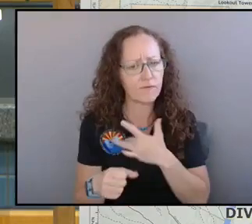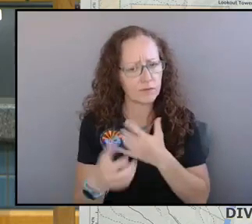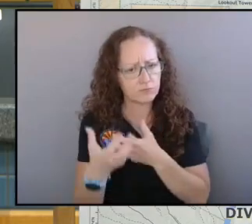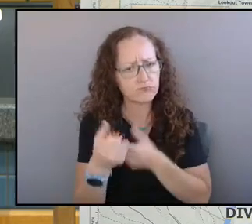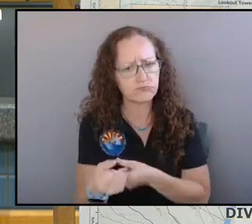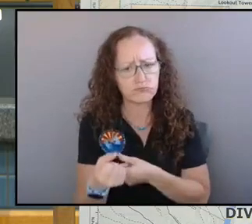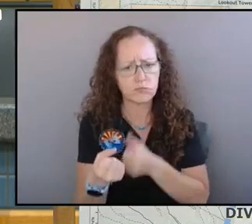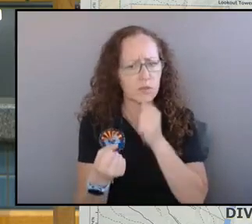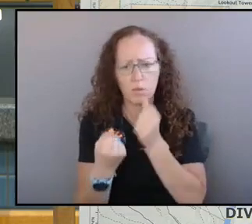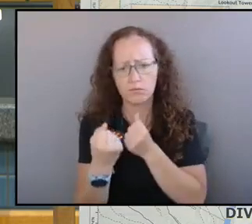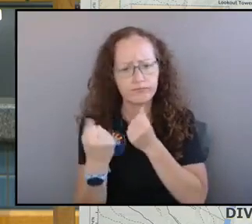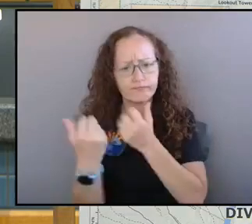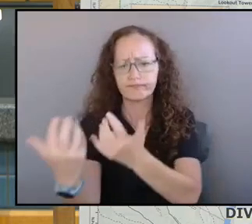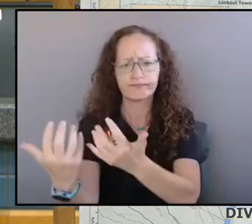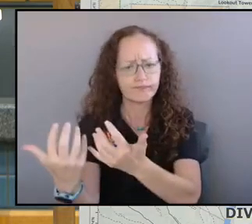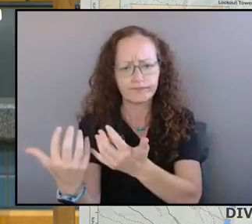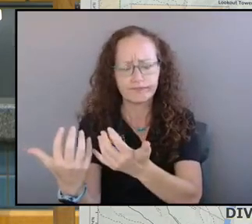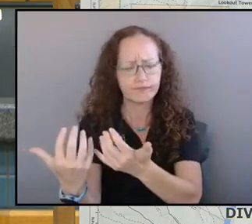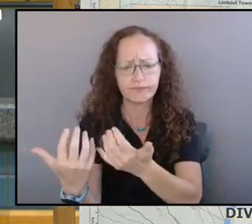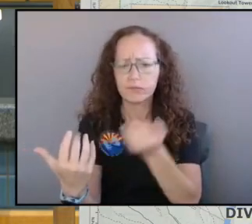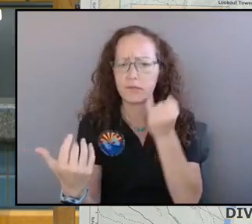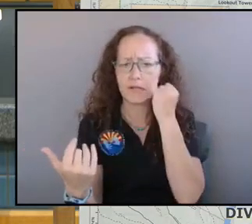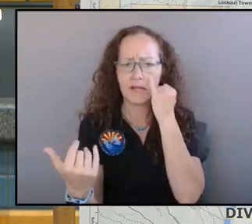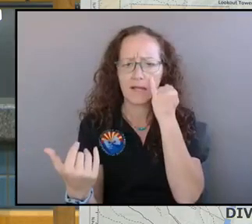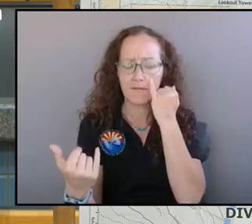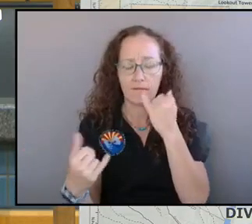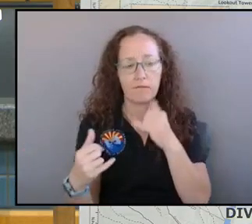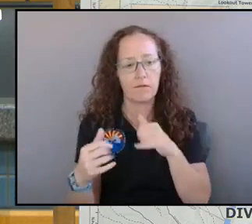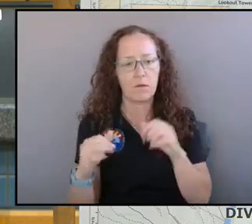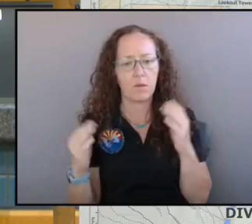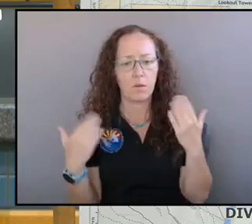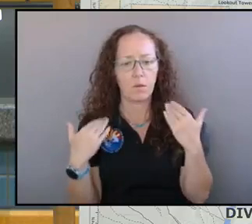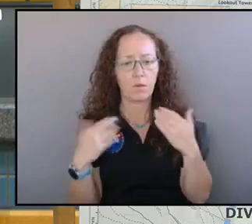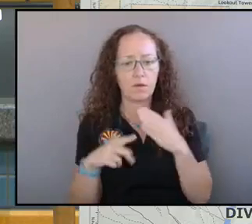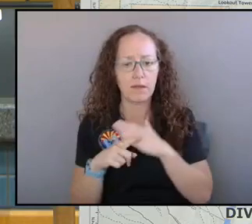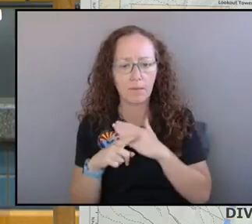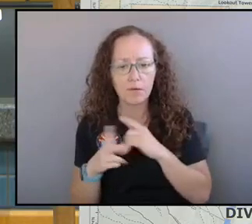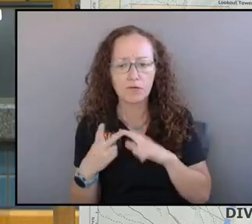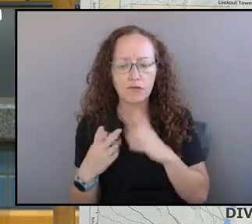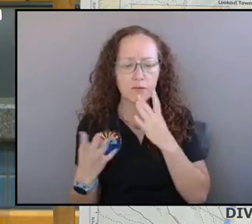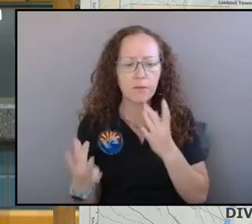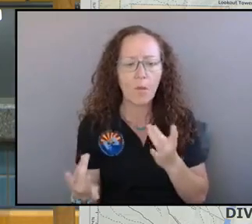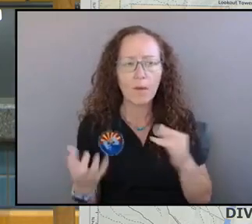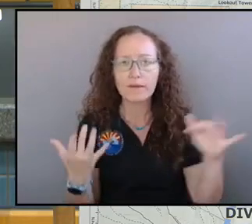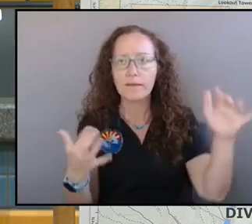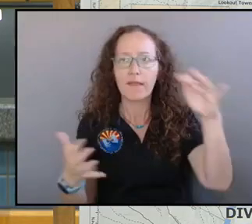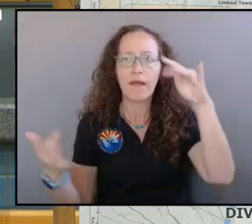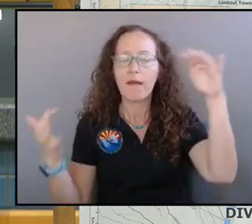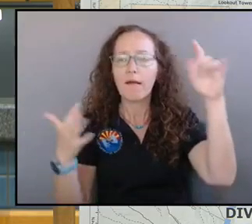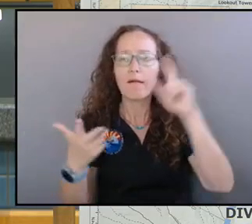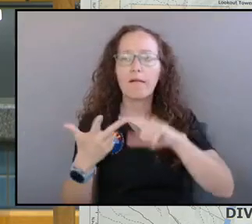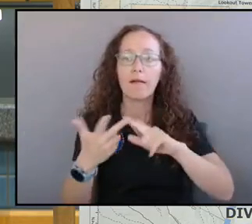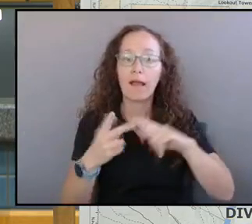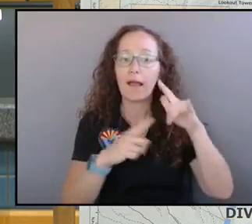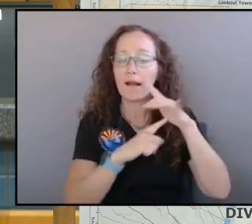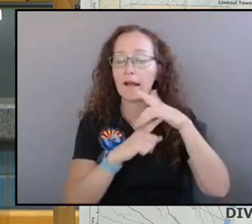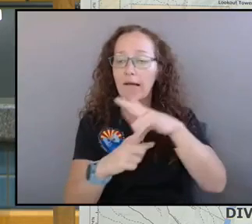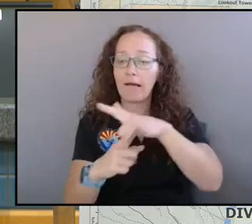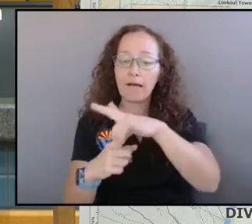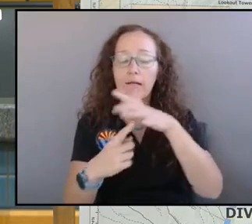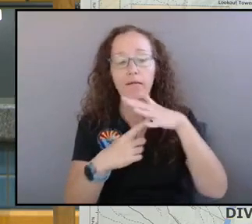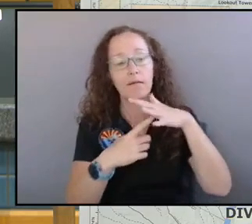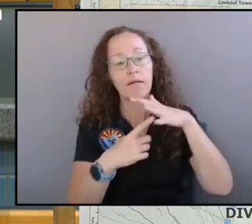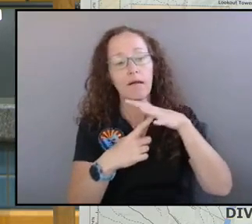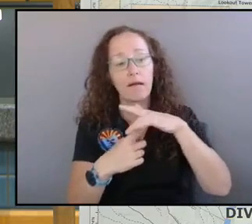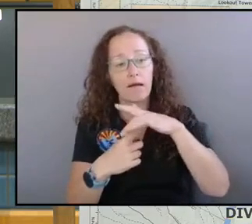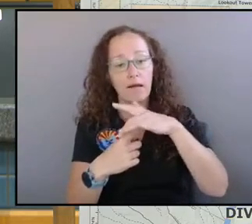spread as long as we have the cooler temperatures, the moisture air, and the availability of aircraft. I think they're going to be able to keep